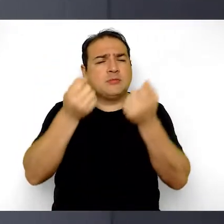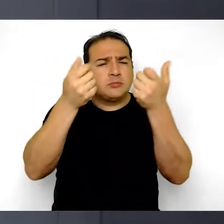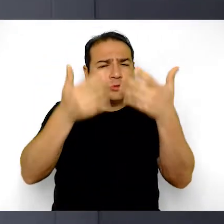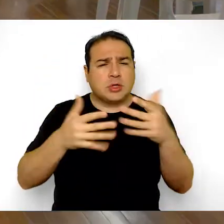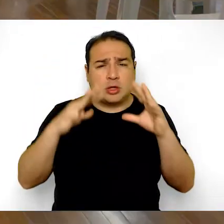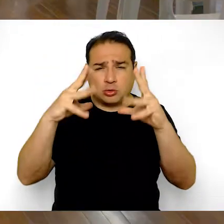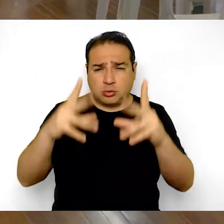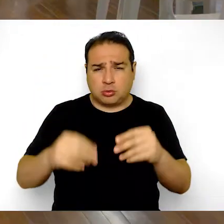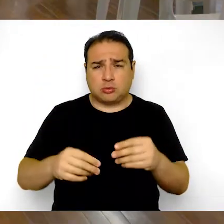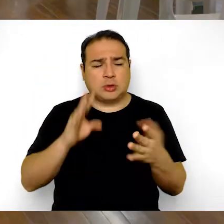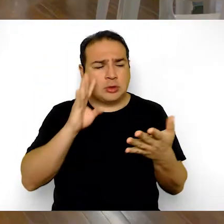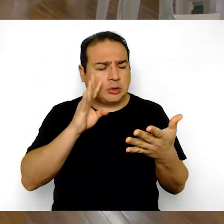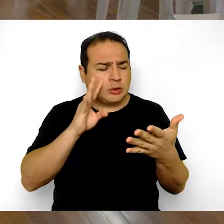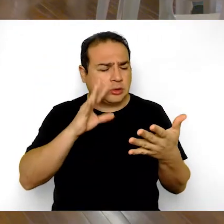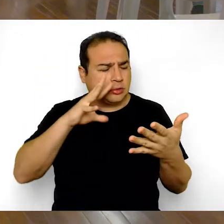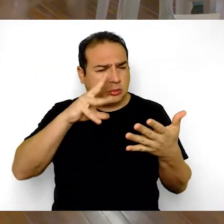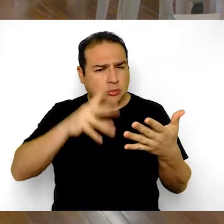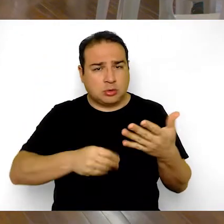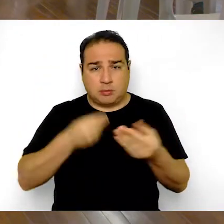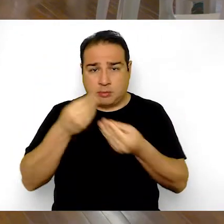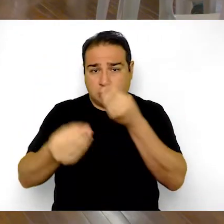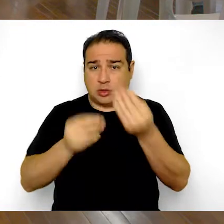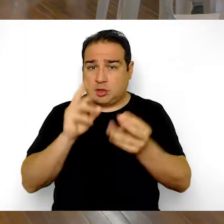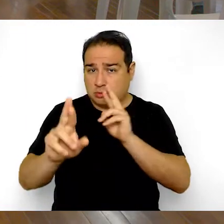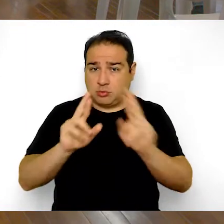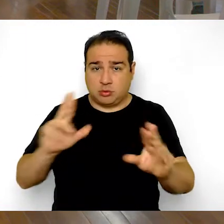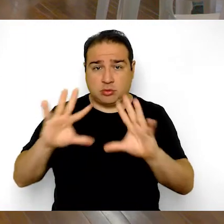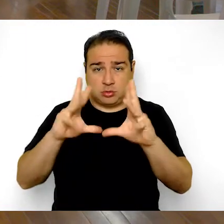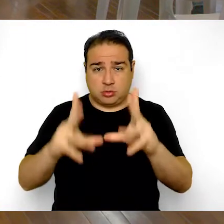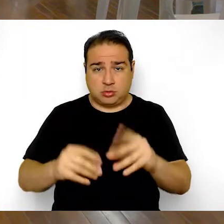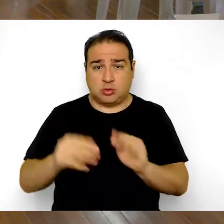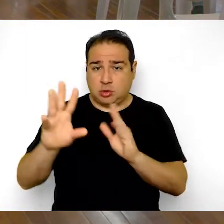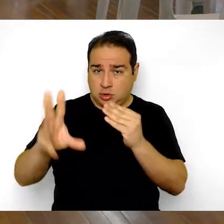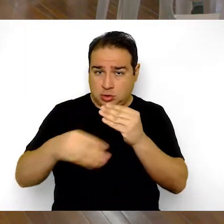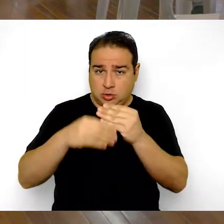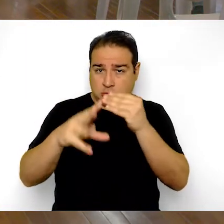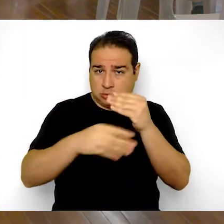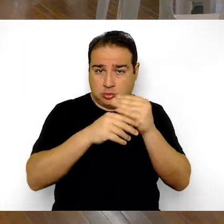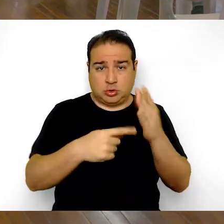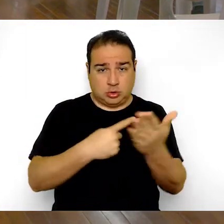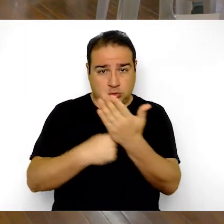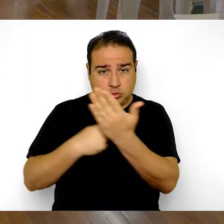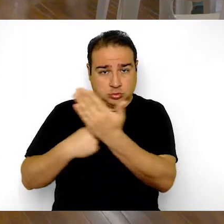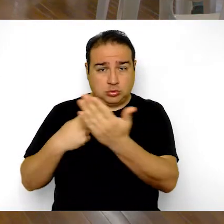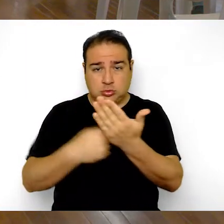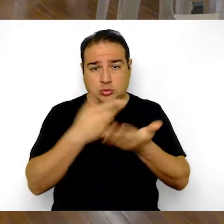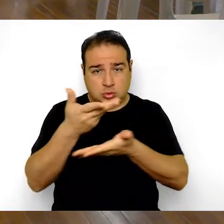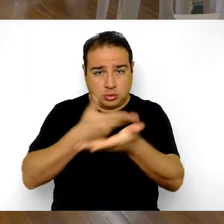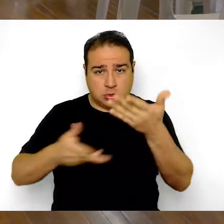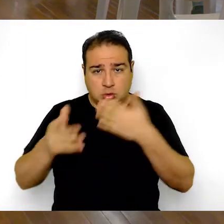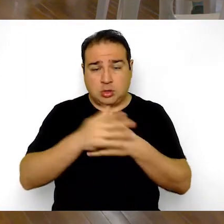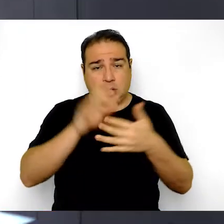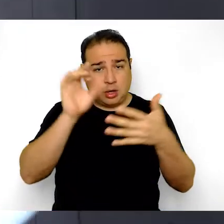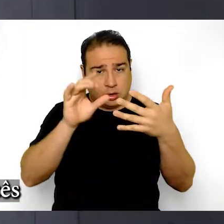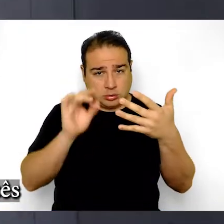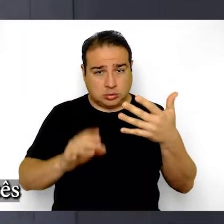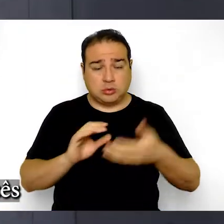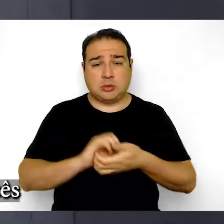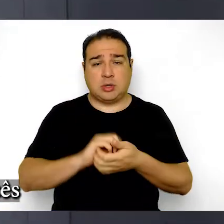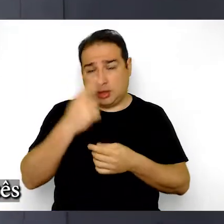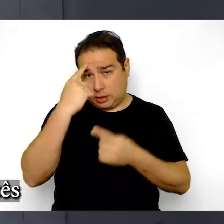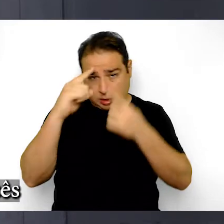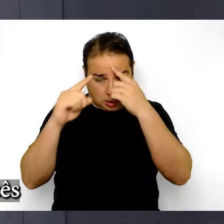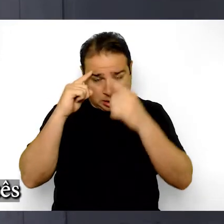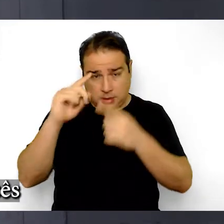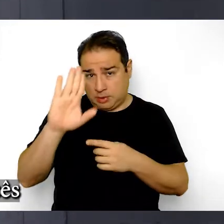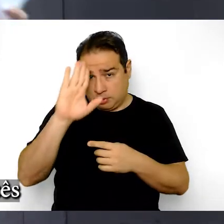all of these, all of these contributions and nationalities. will take a response to each one of them. The